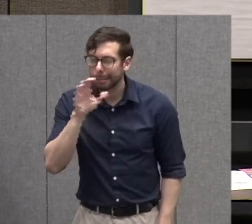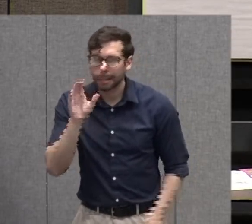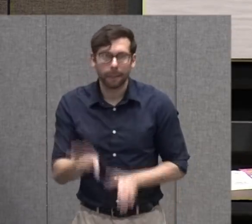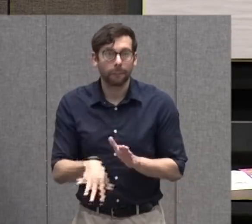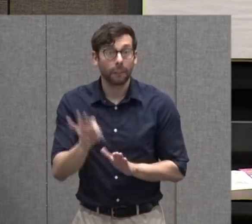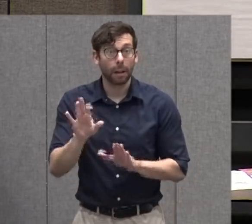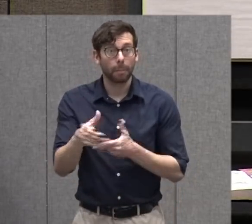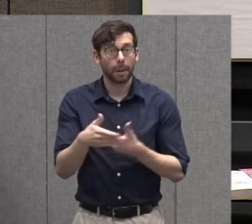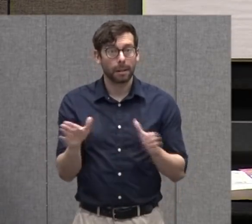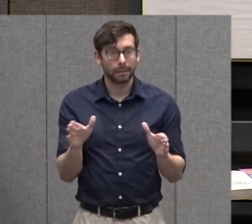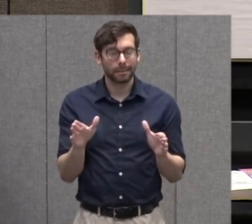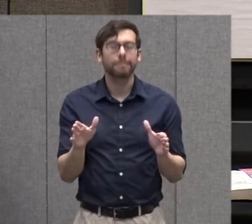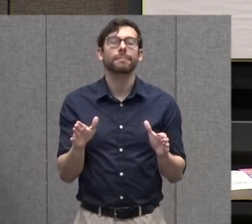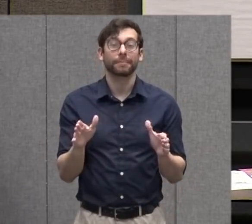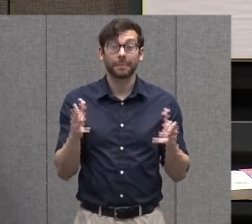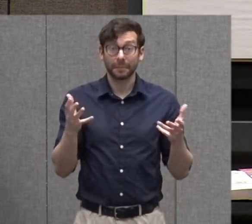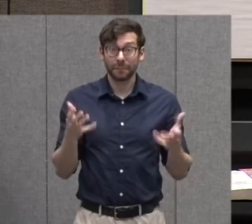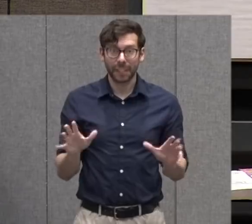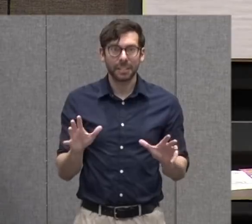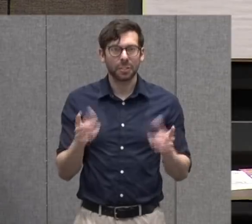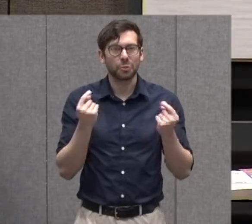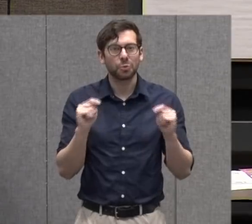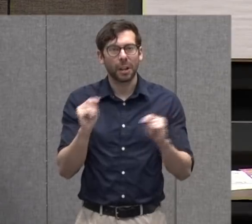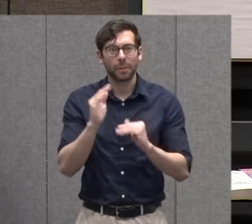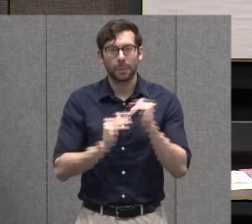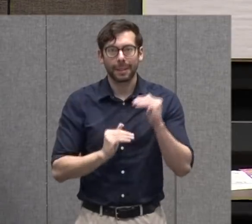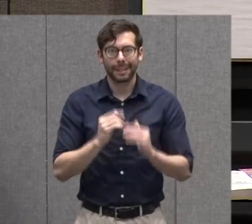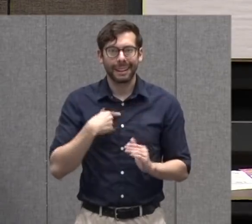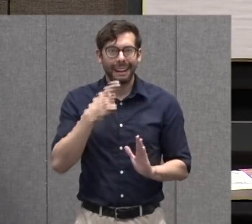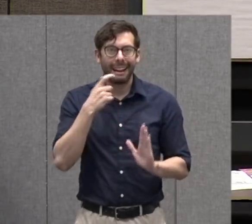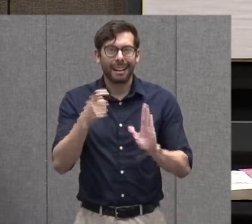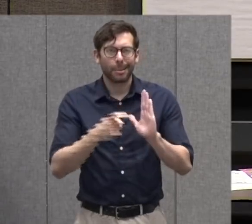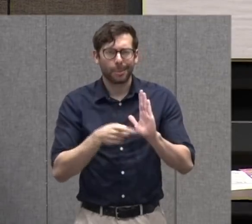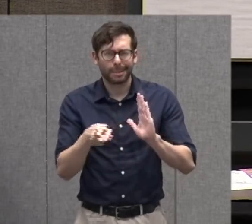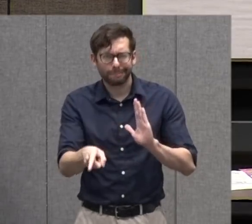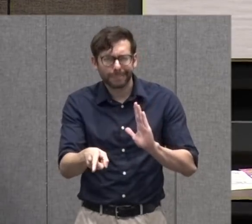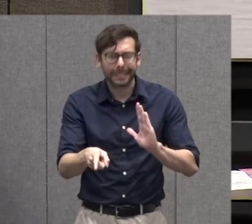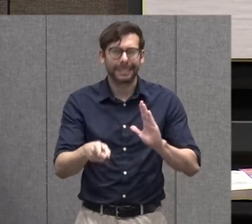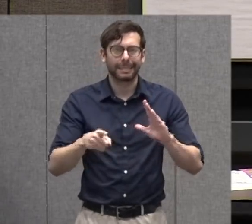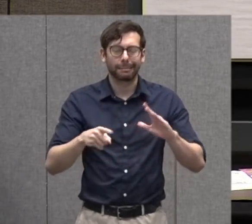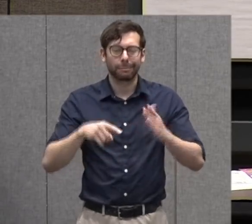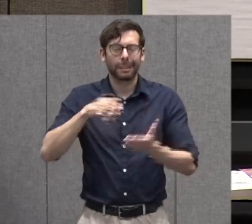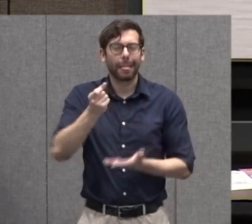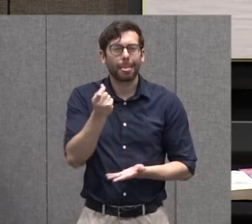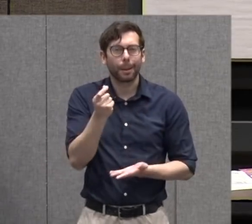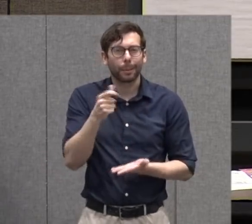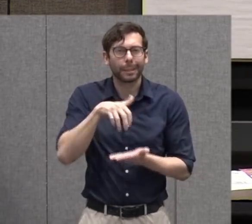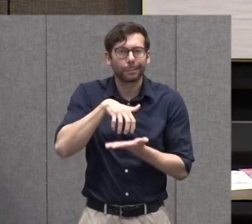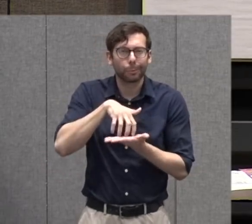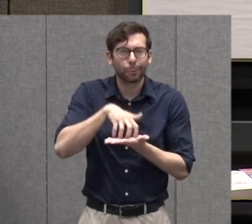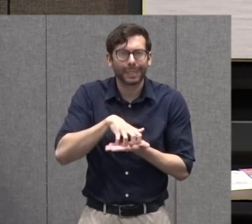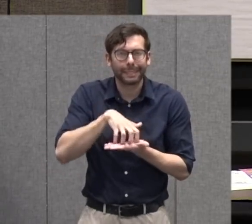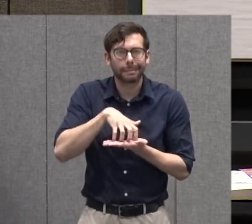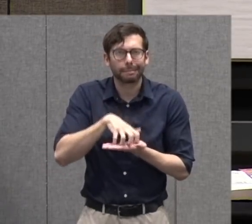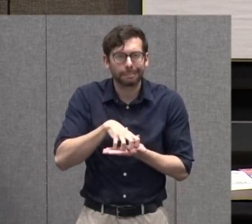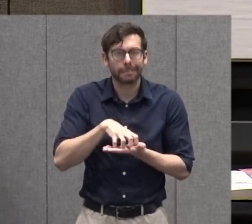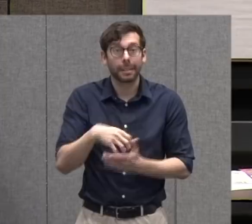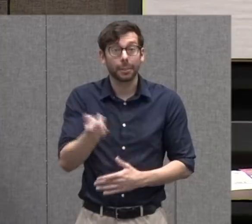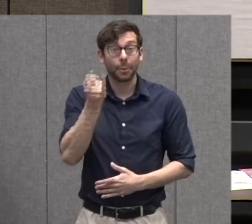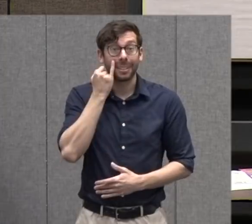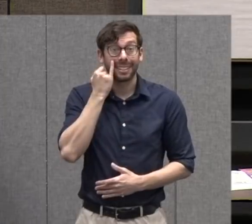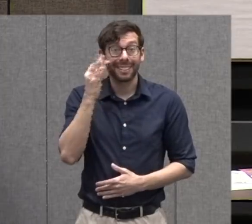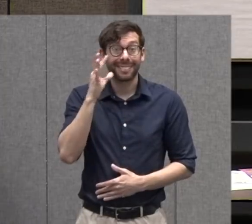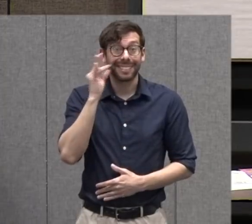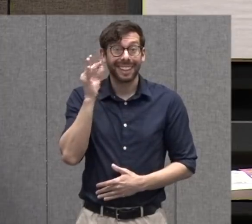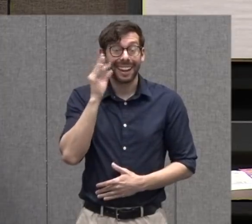out. I noticed this is a little flimsy here. Can you see that? So if my cat went in and out a lot, I